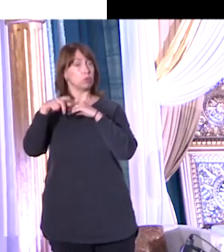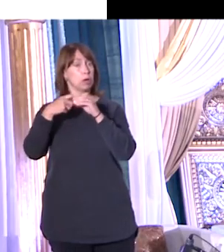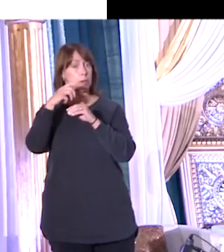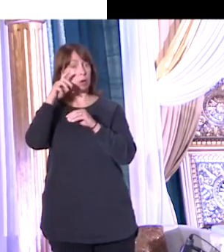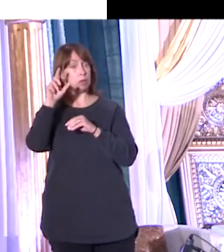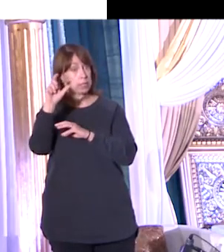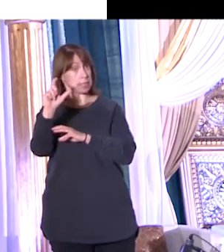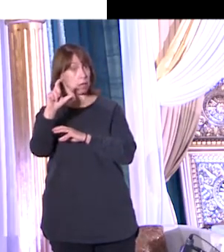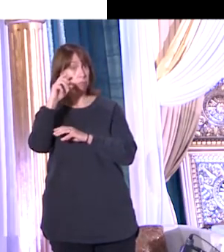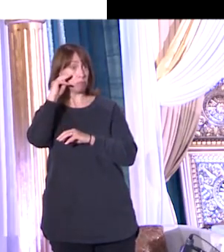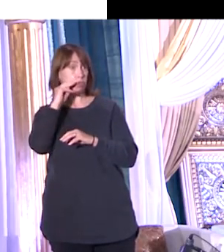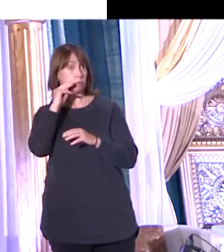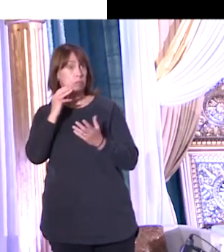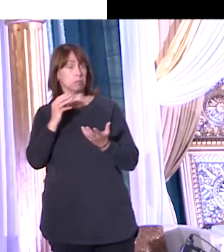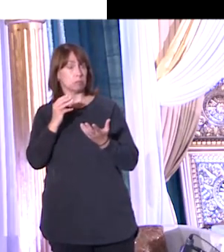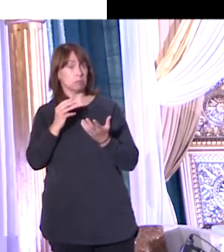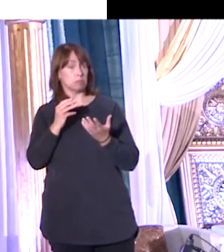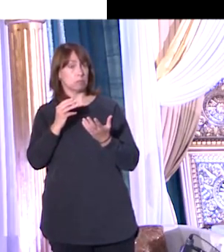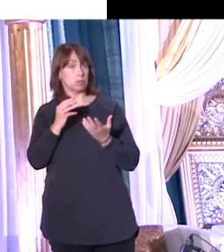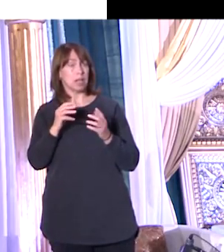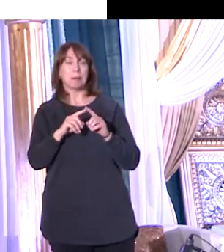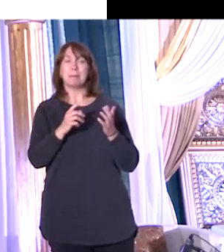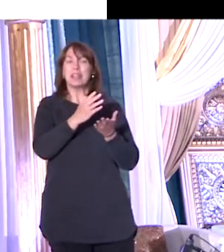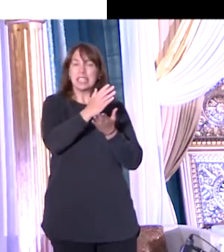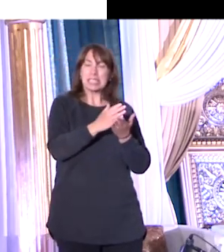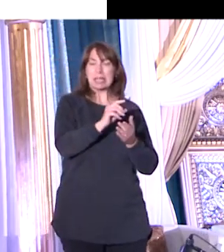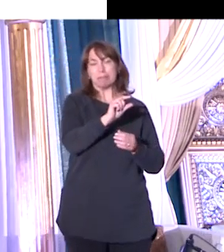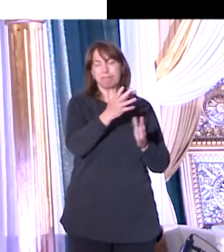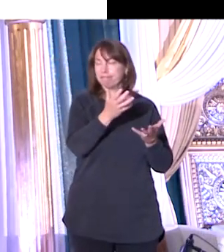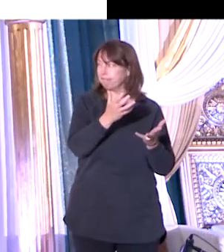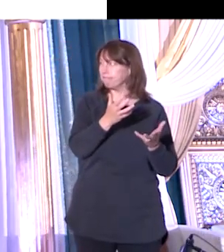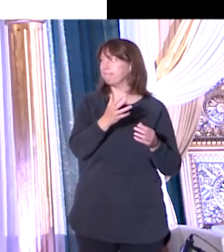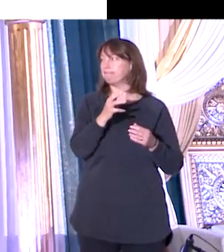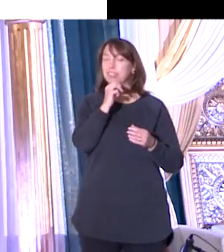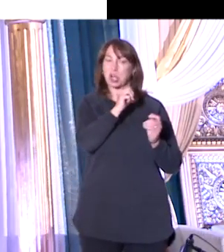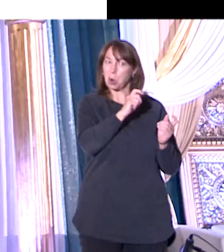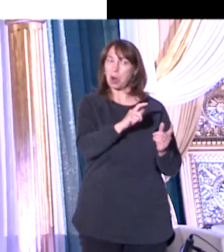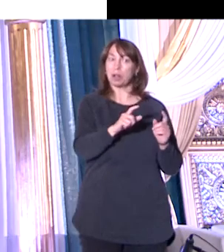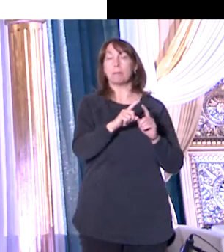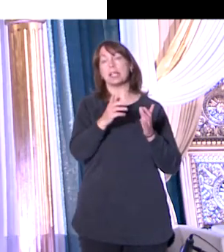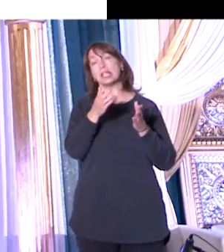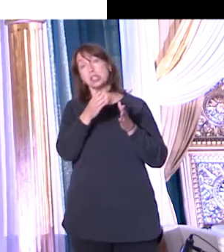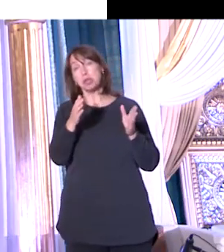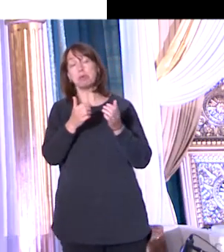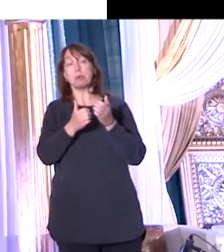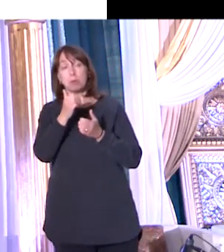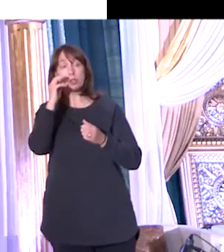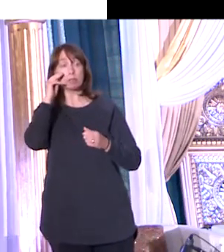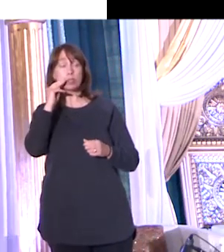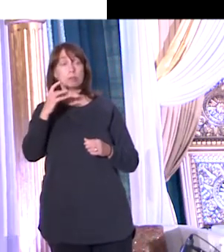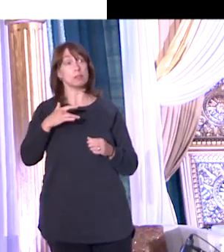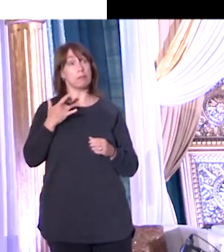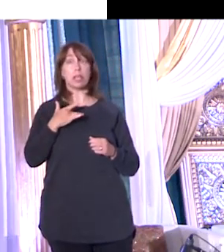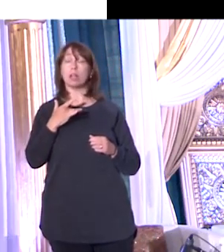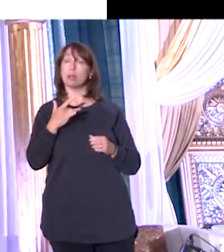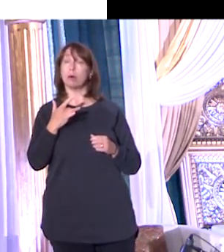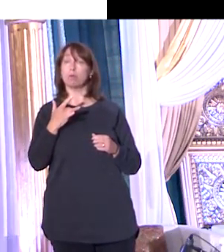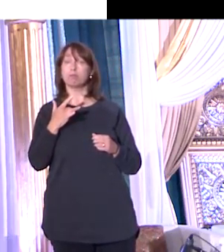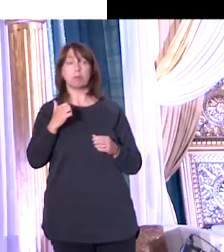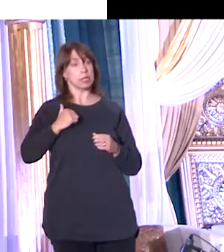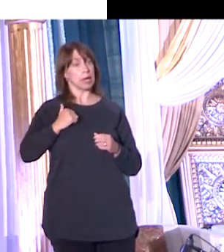Islam, although some clearly, that doesn't mean everybody, but that's the general prevailing view. And you can see that